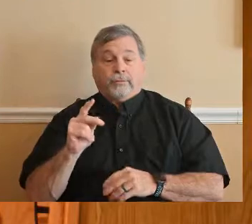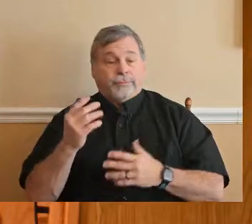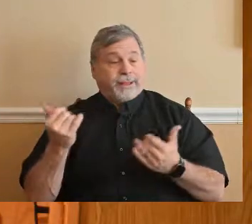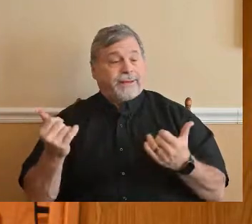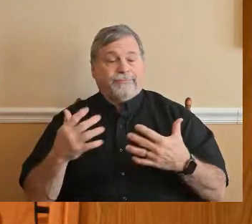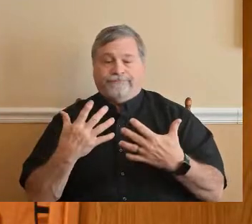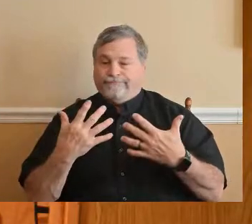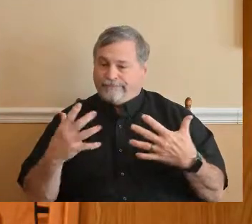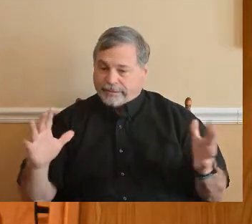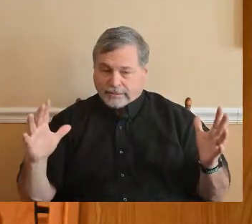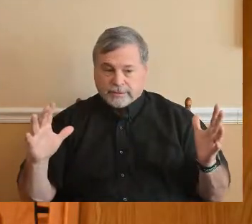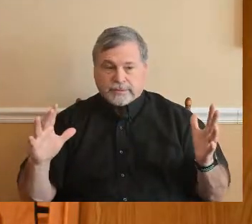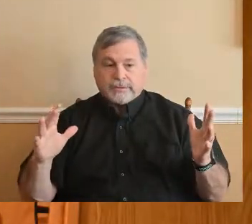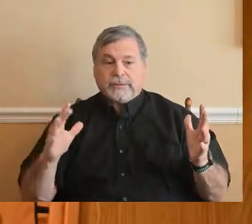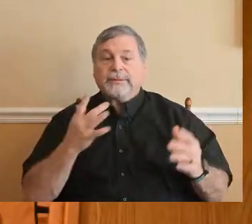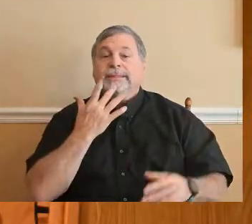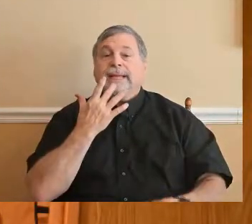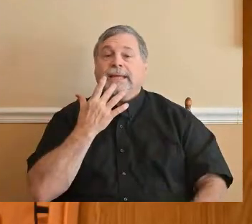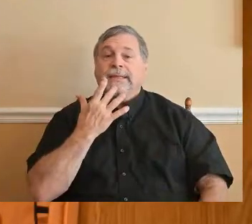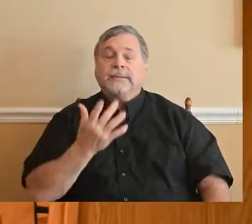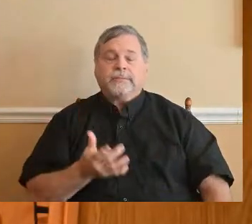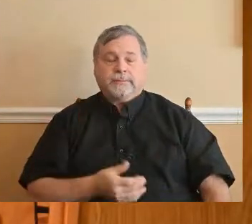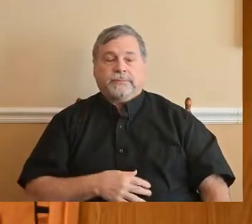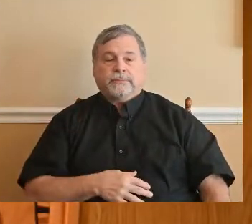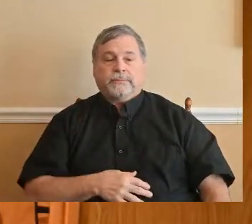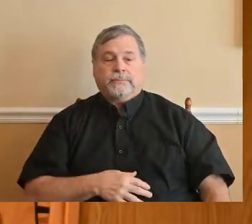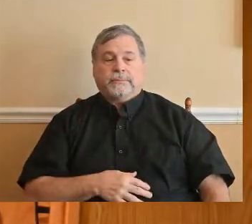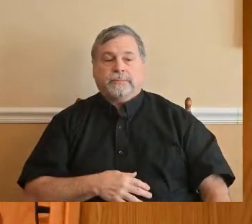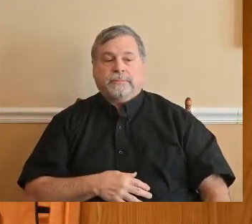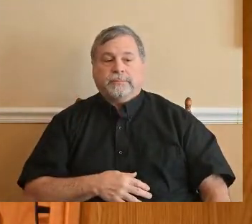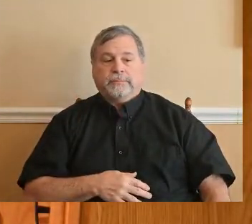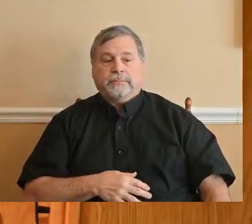Okay, so we've got it completely done. So let's take a taste.